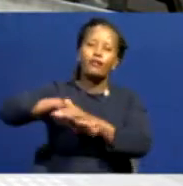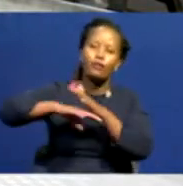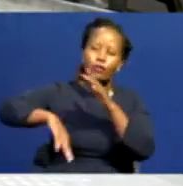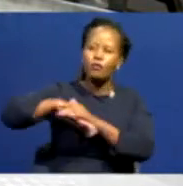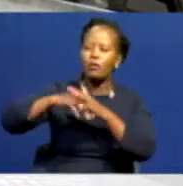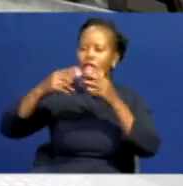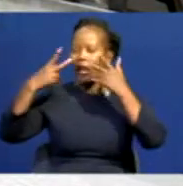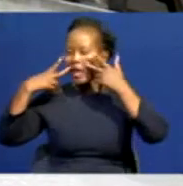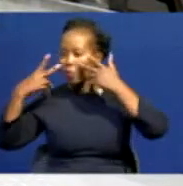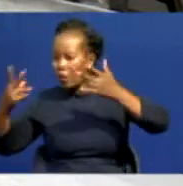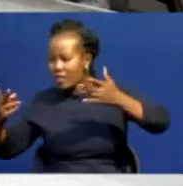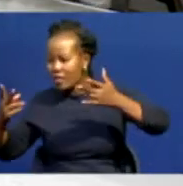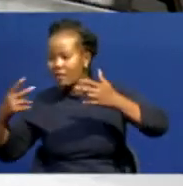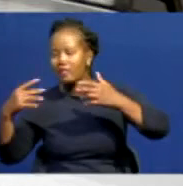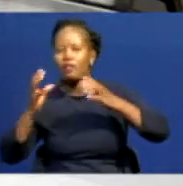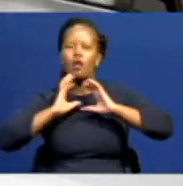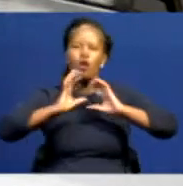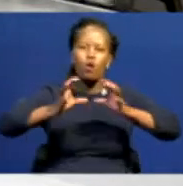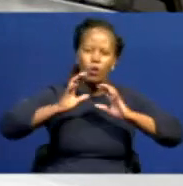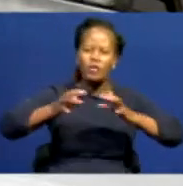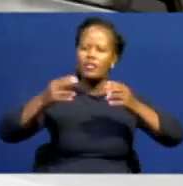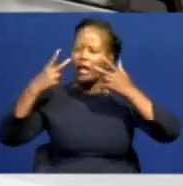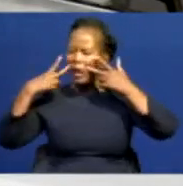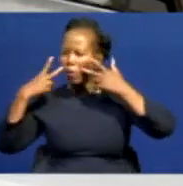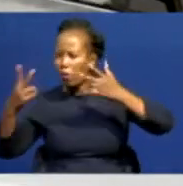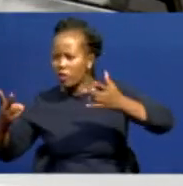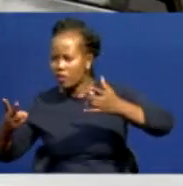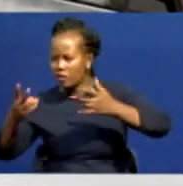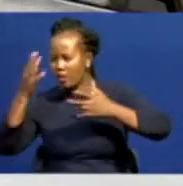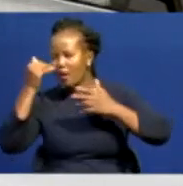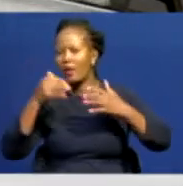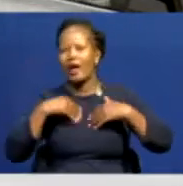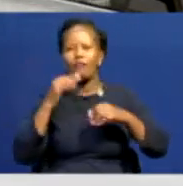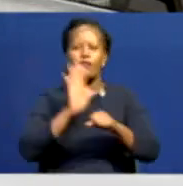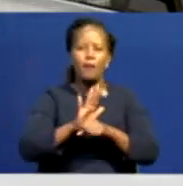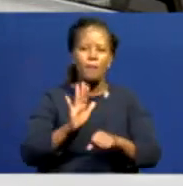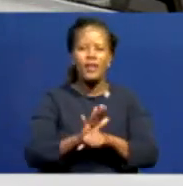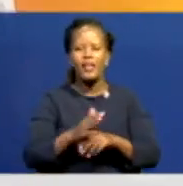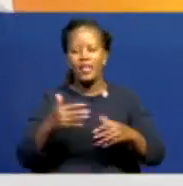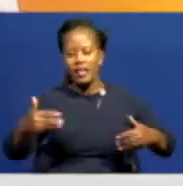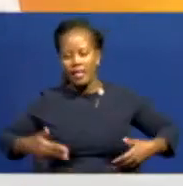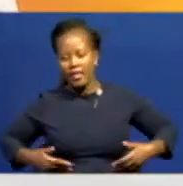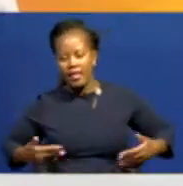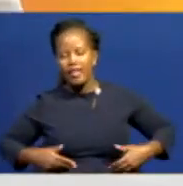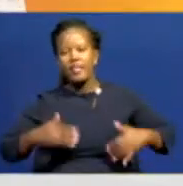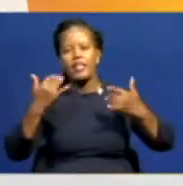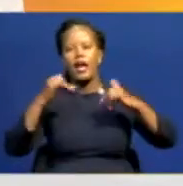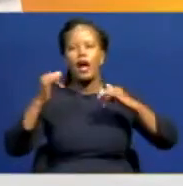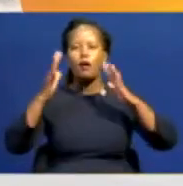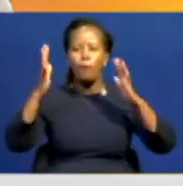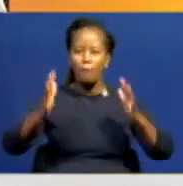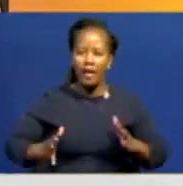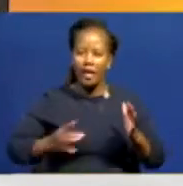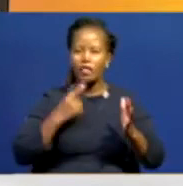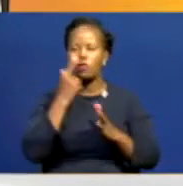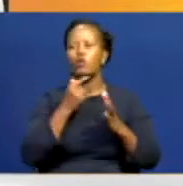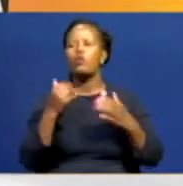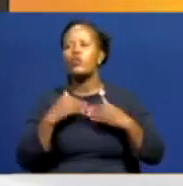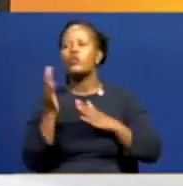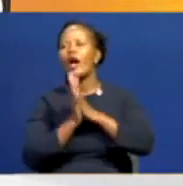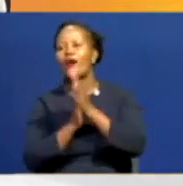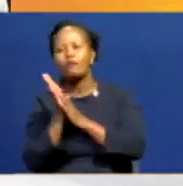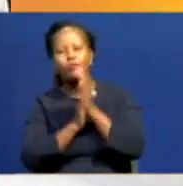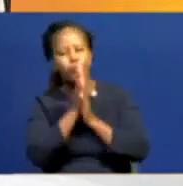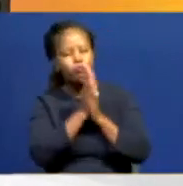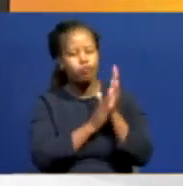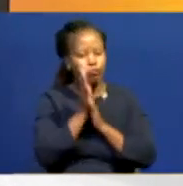we will have many, many young players, young stars, new stars, you know, being transferred all over Europe and, and